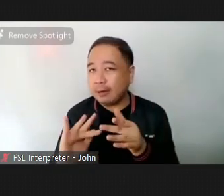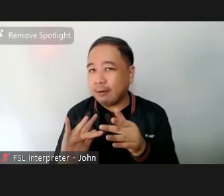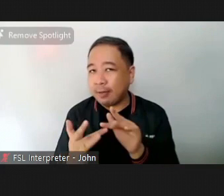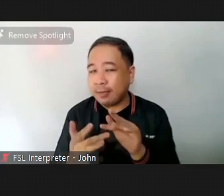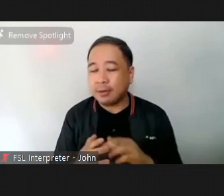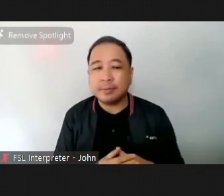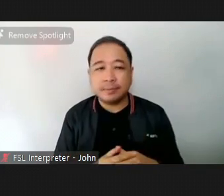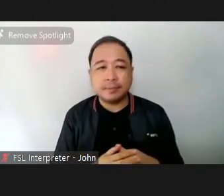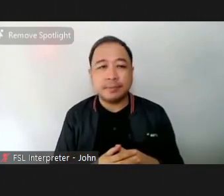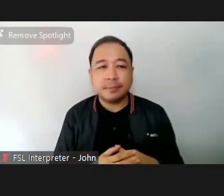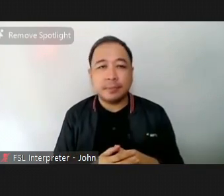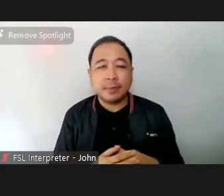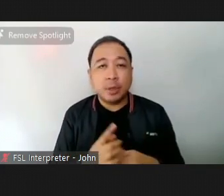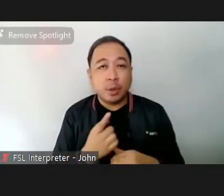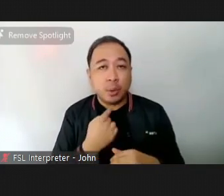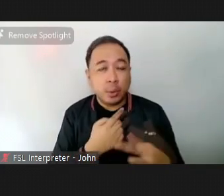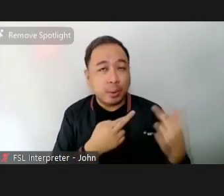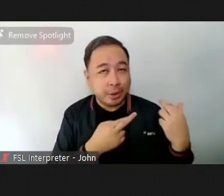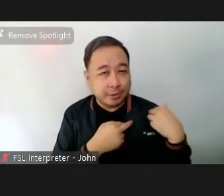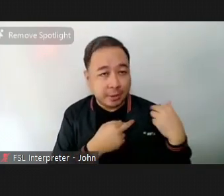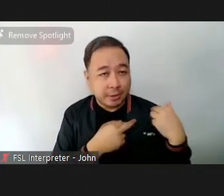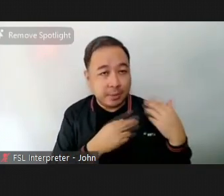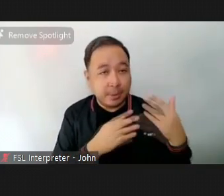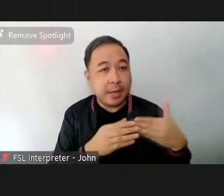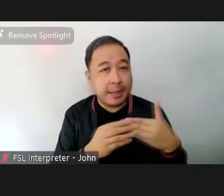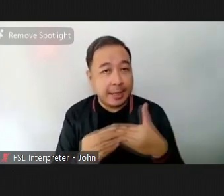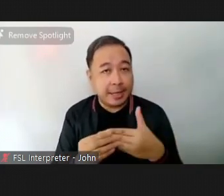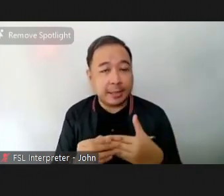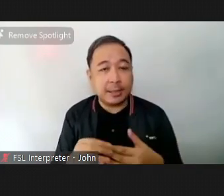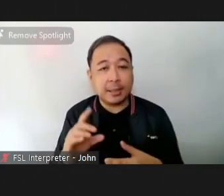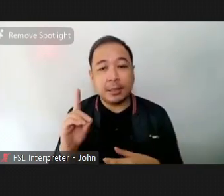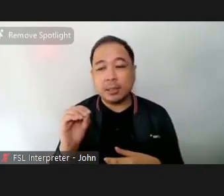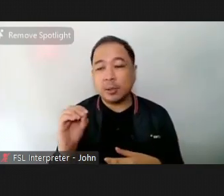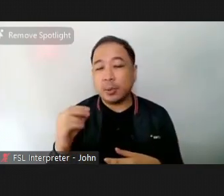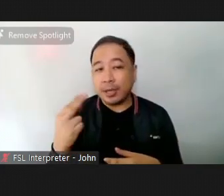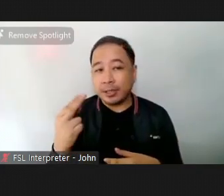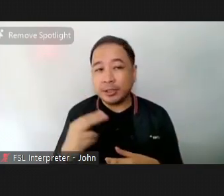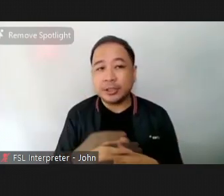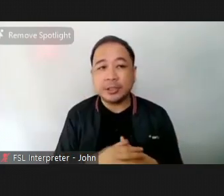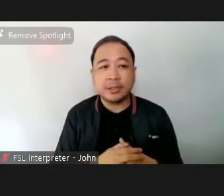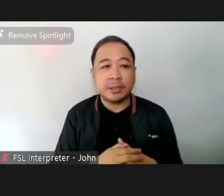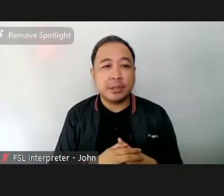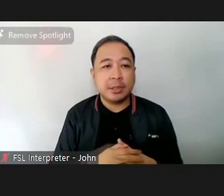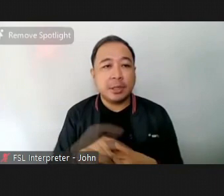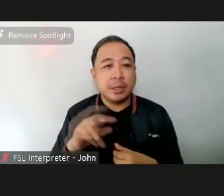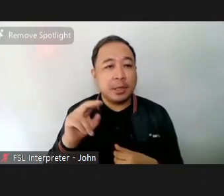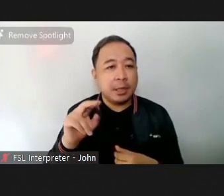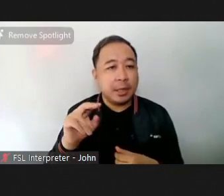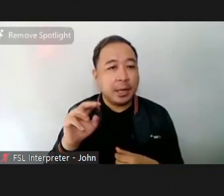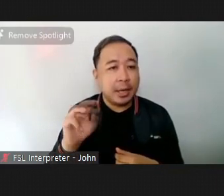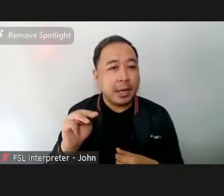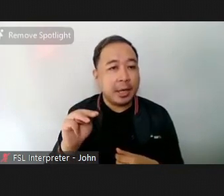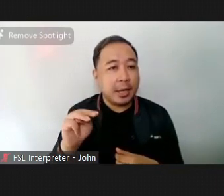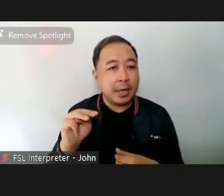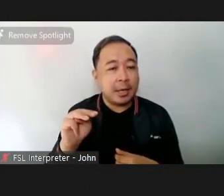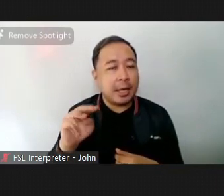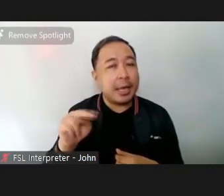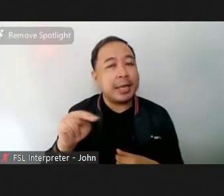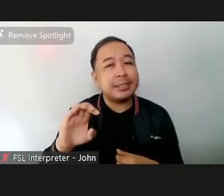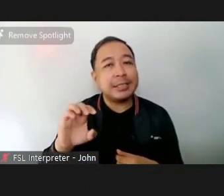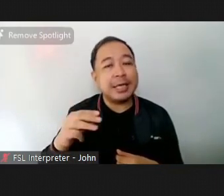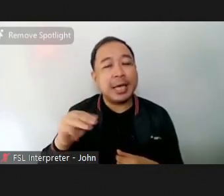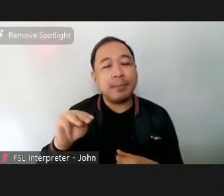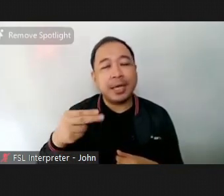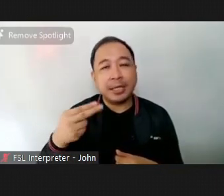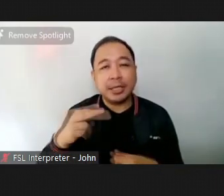sa implementer, sino kaya yung maaaring manguna? So nandyan yung DOH, the Department of Health, the NCMH, or the National Center for